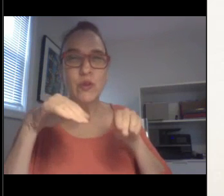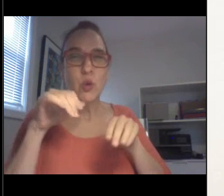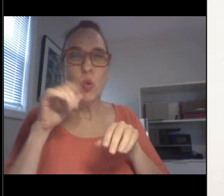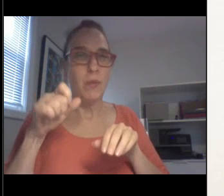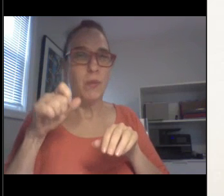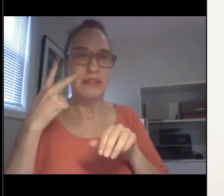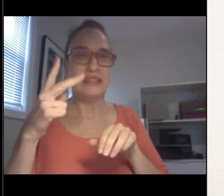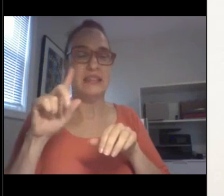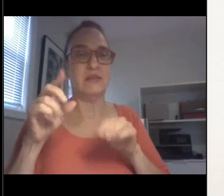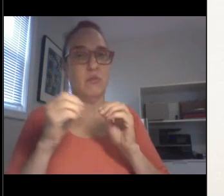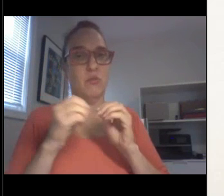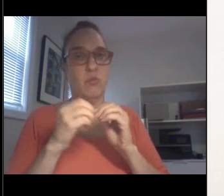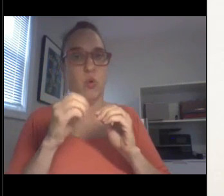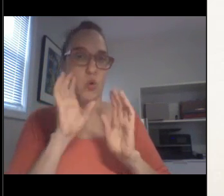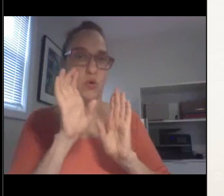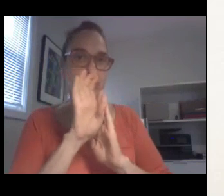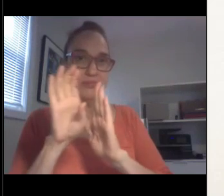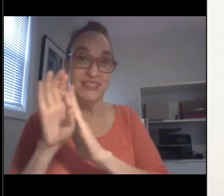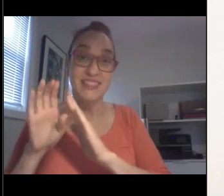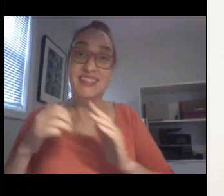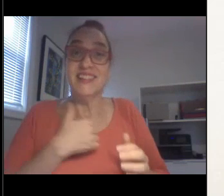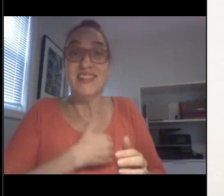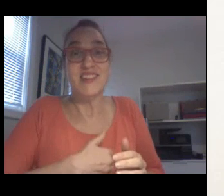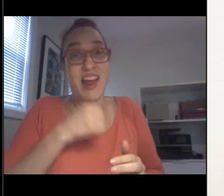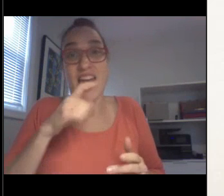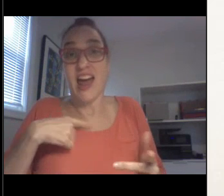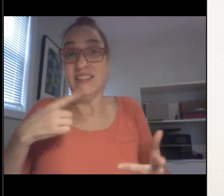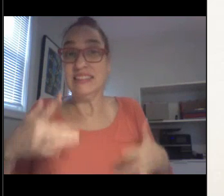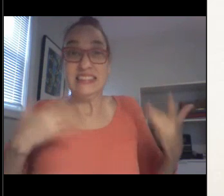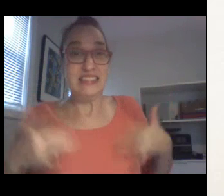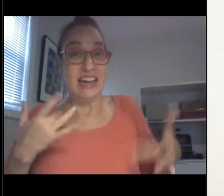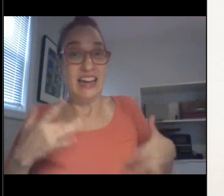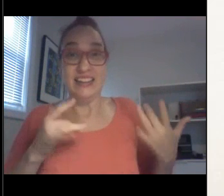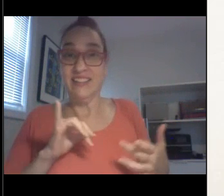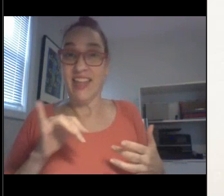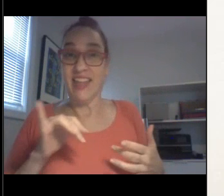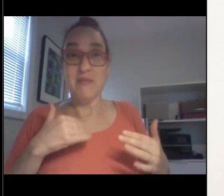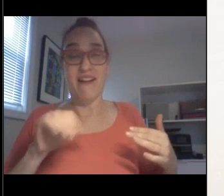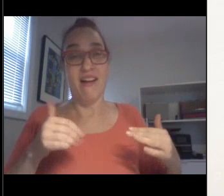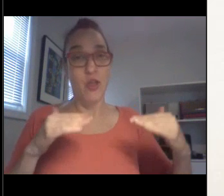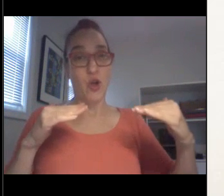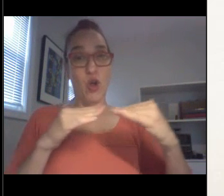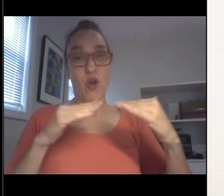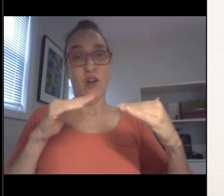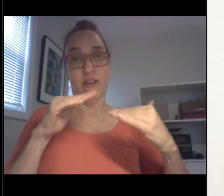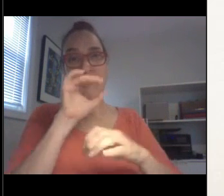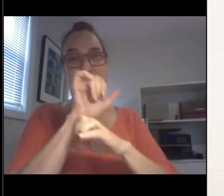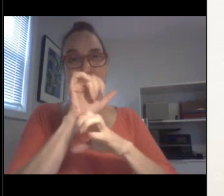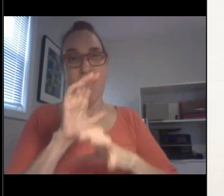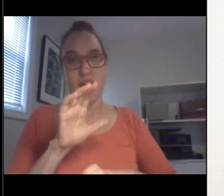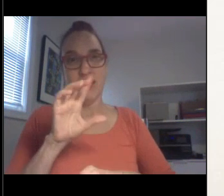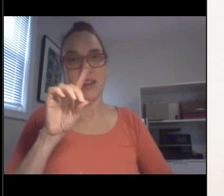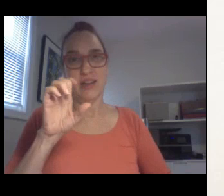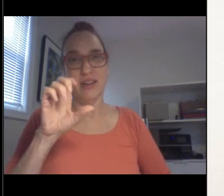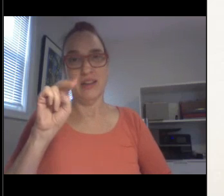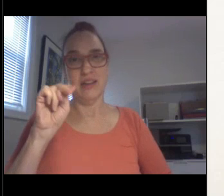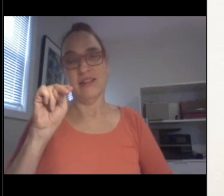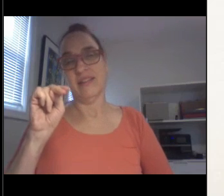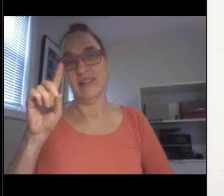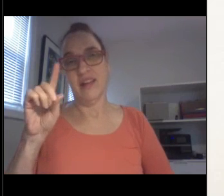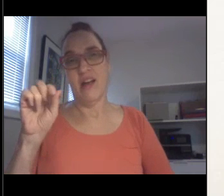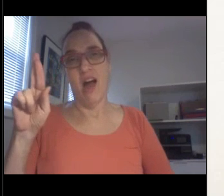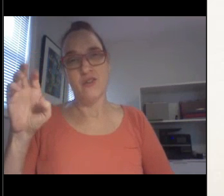So apologies for the lack of drama as compared to my great colleague, DeAndre Miles Hercules' presentation, but we'll get through